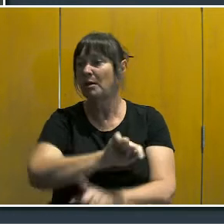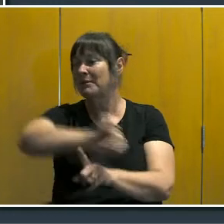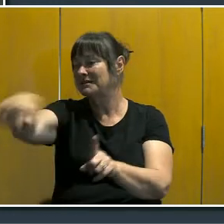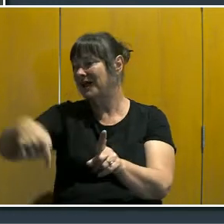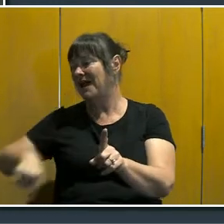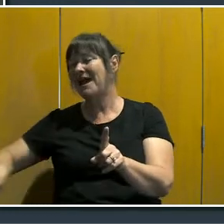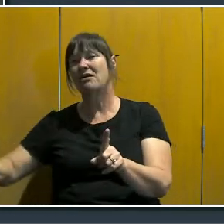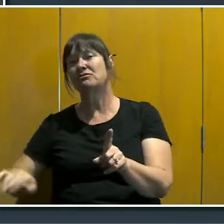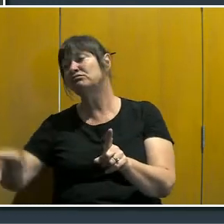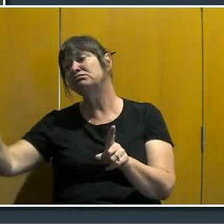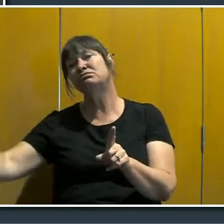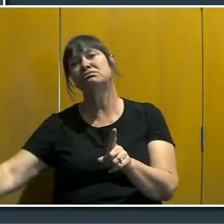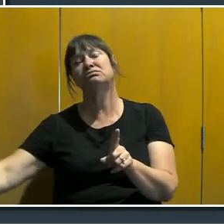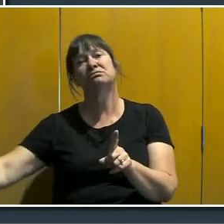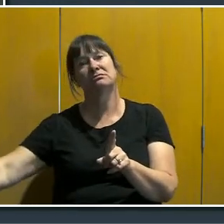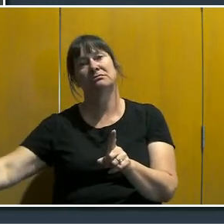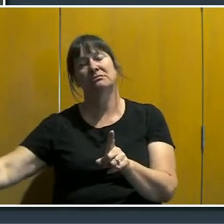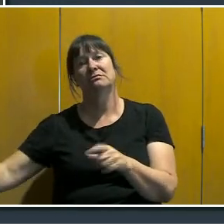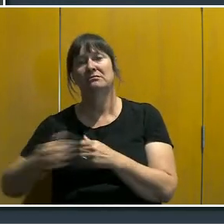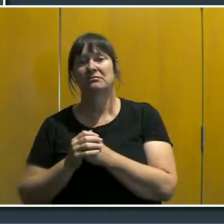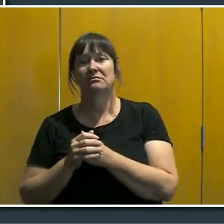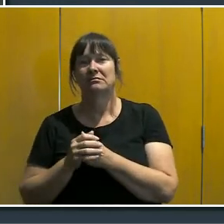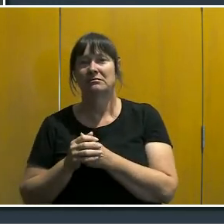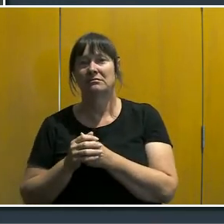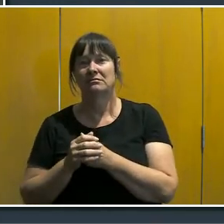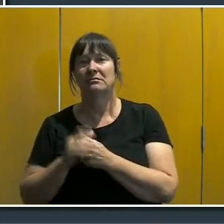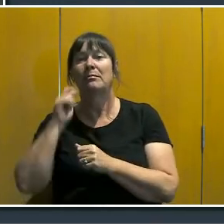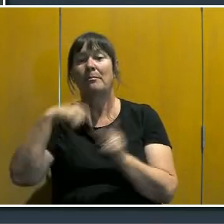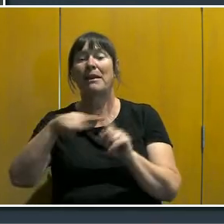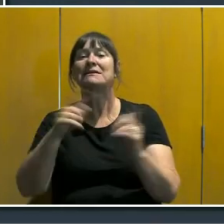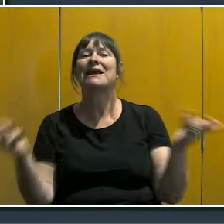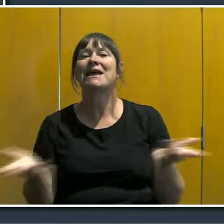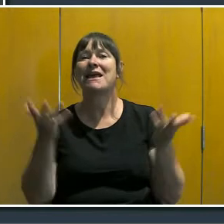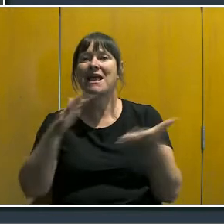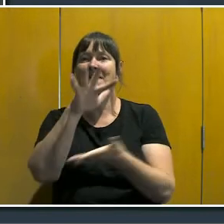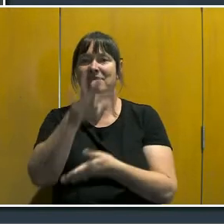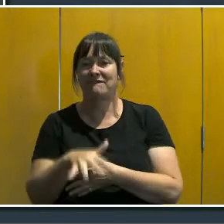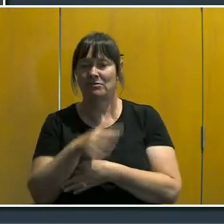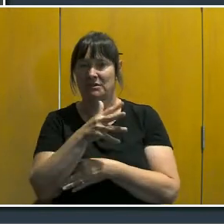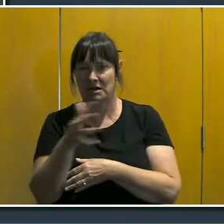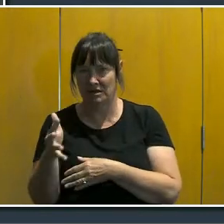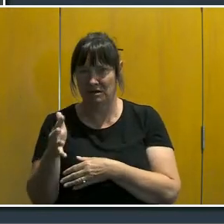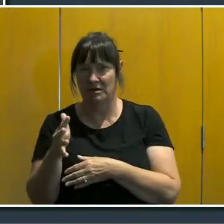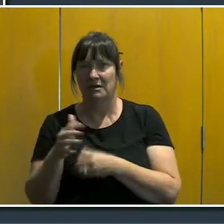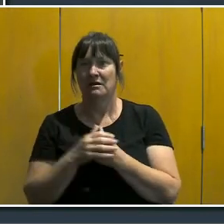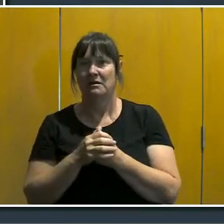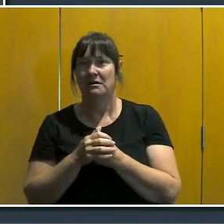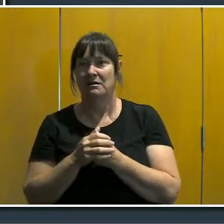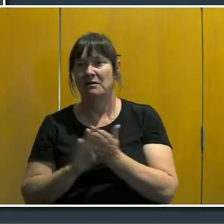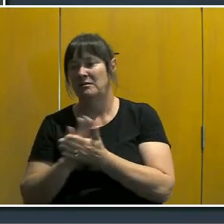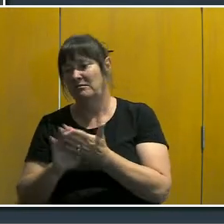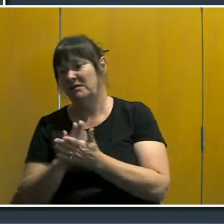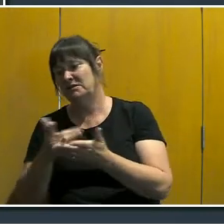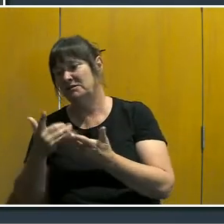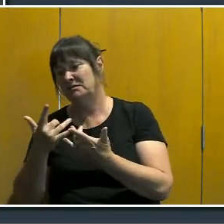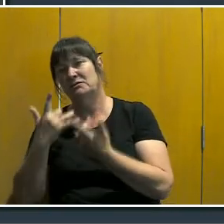water soakage hill, and the air filter in that enables the bacteria in the sewage